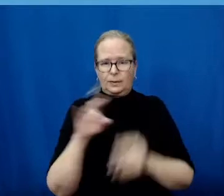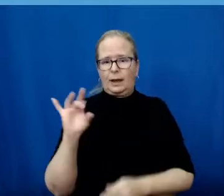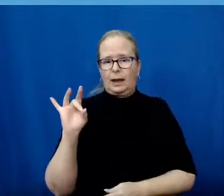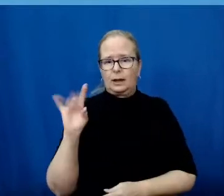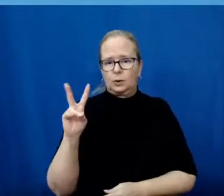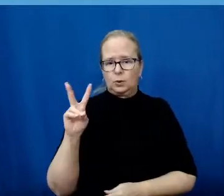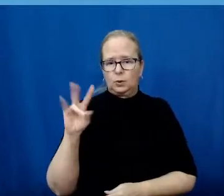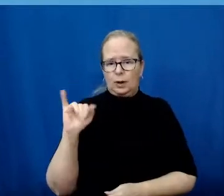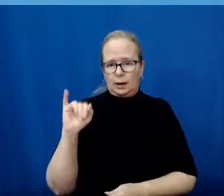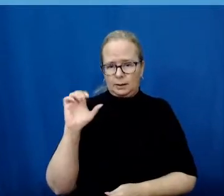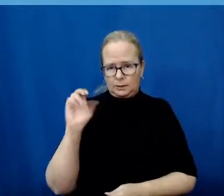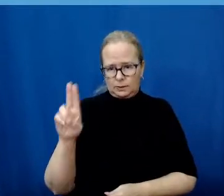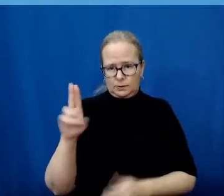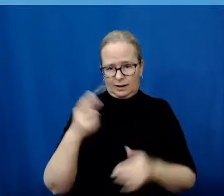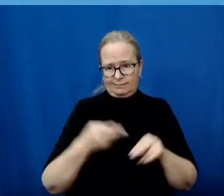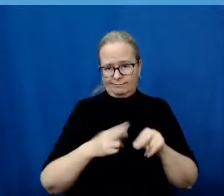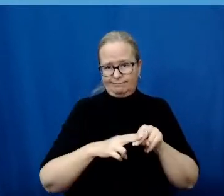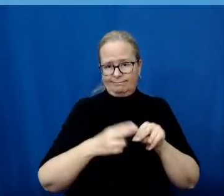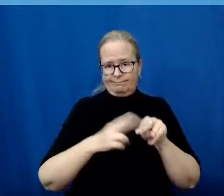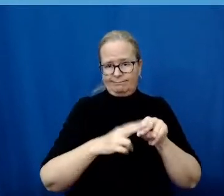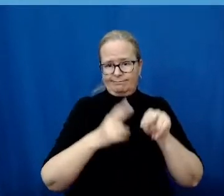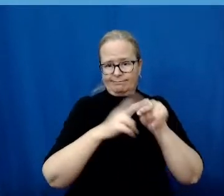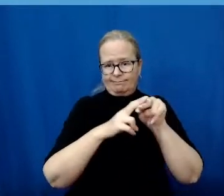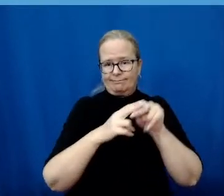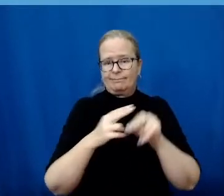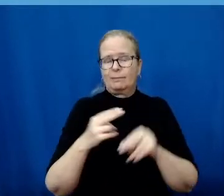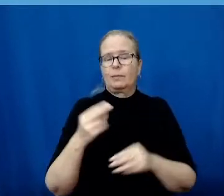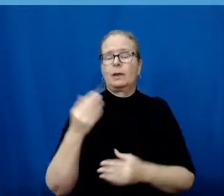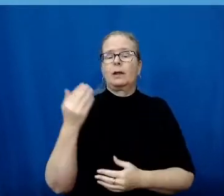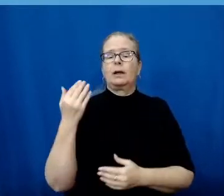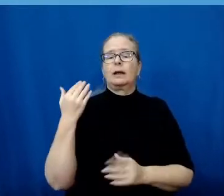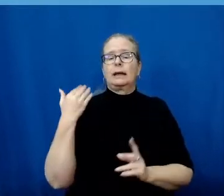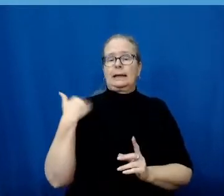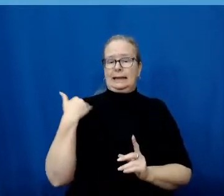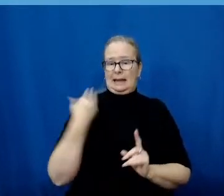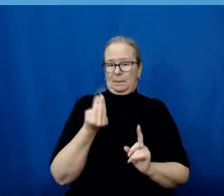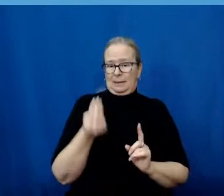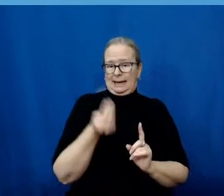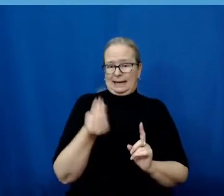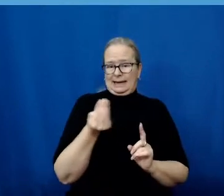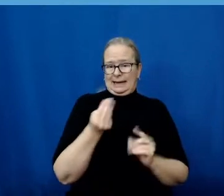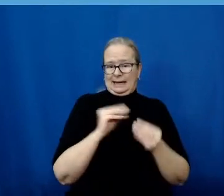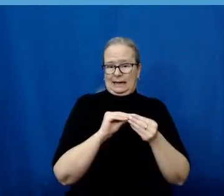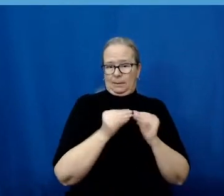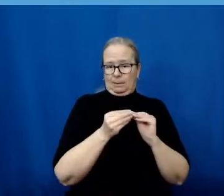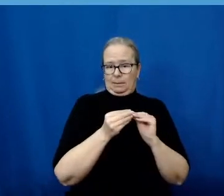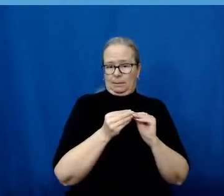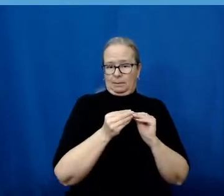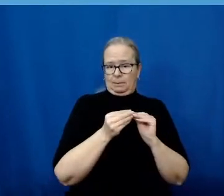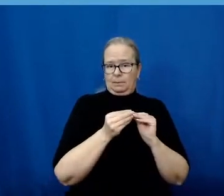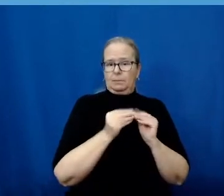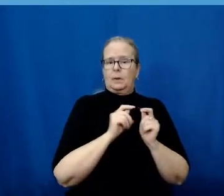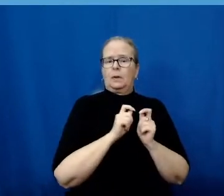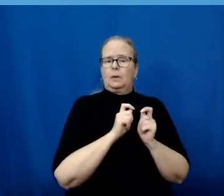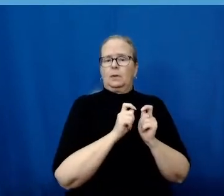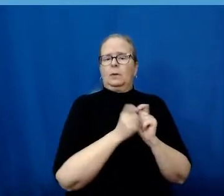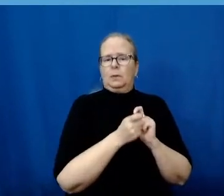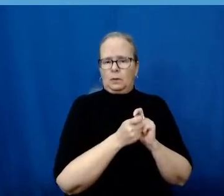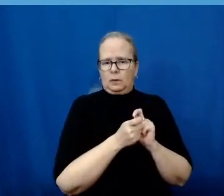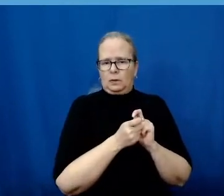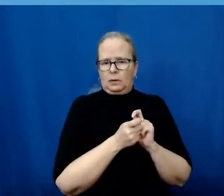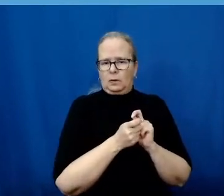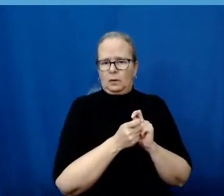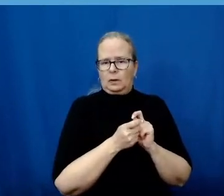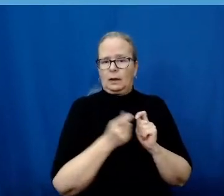79. And that 7-day rise from Tuesday to Tuesday,